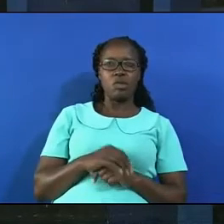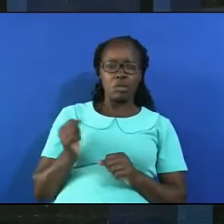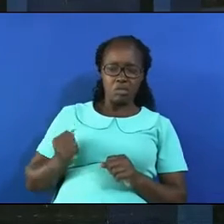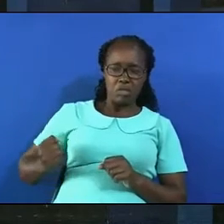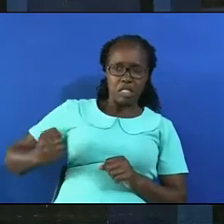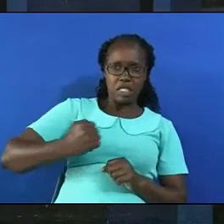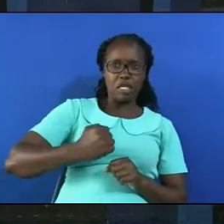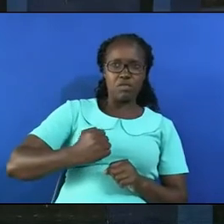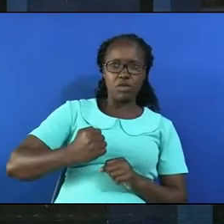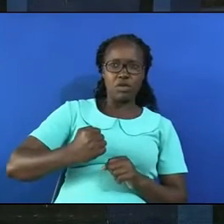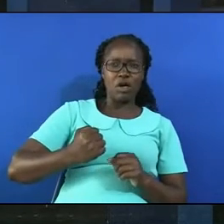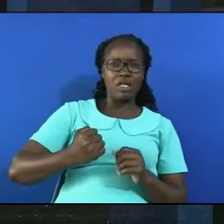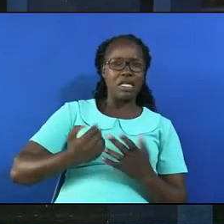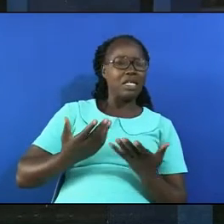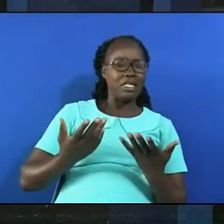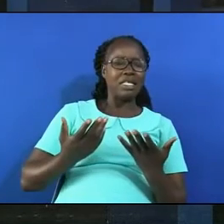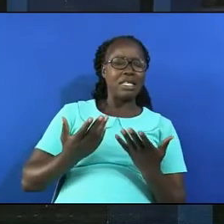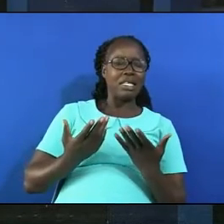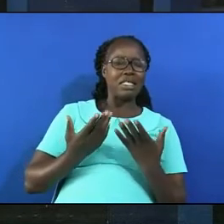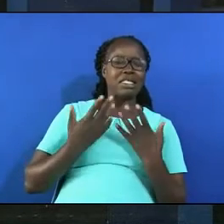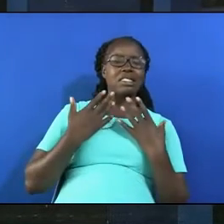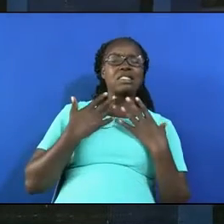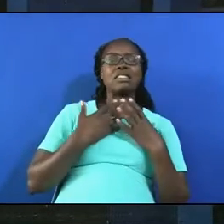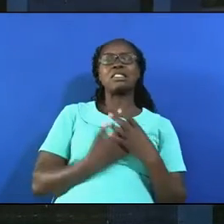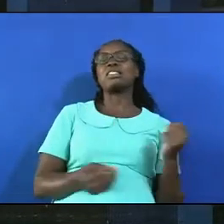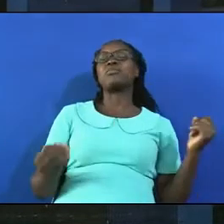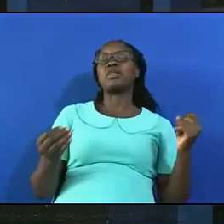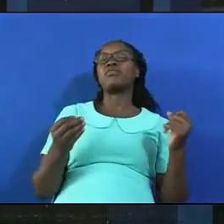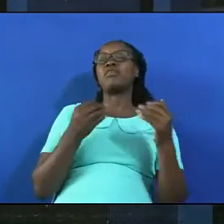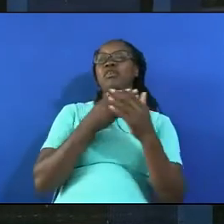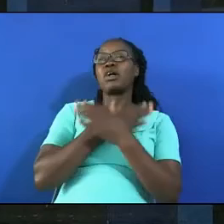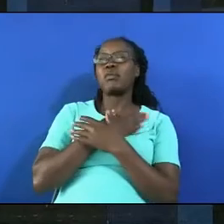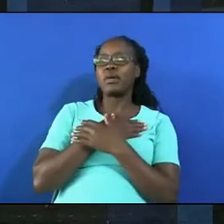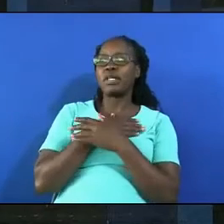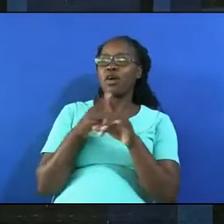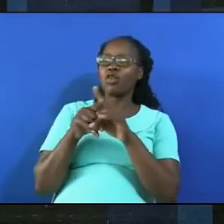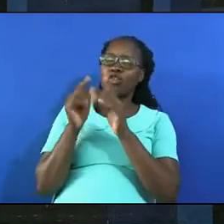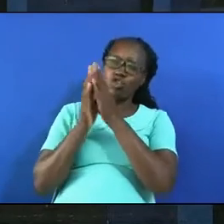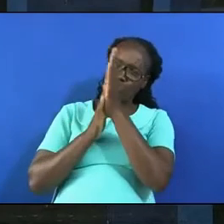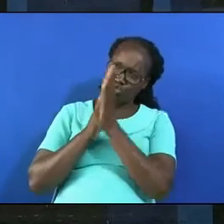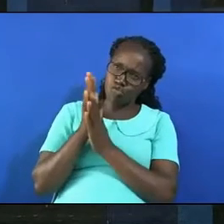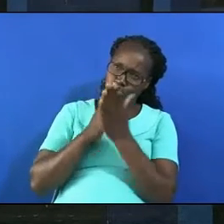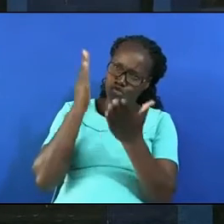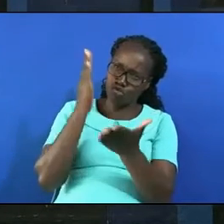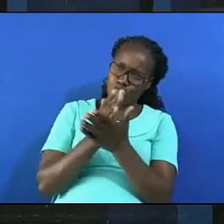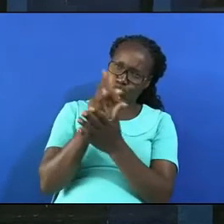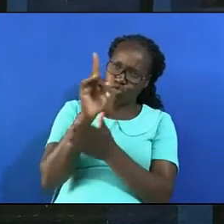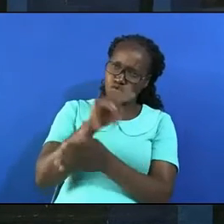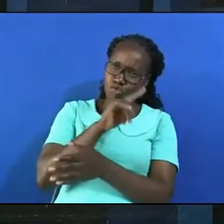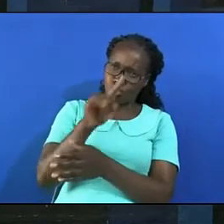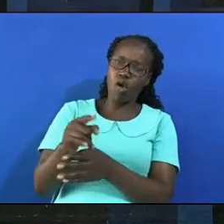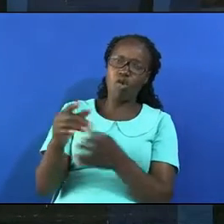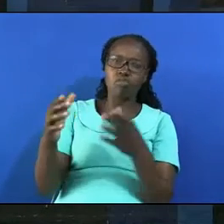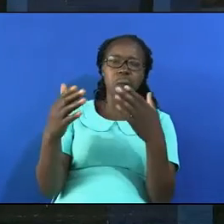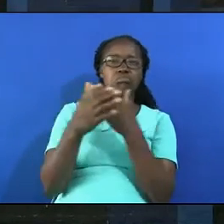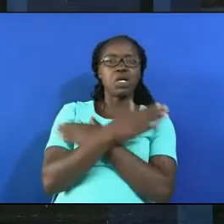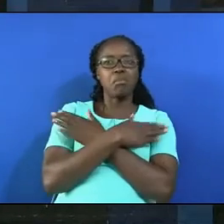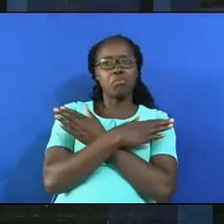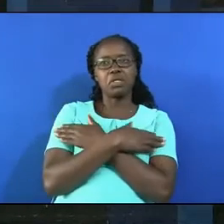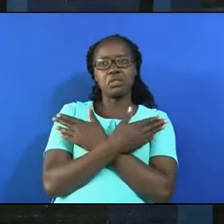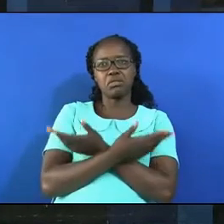Samson was desperate for company, even when it was obviously wrong company.